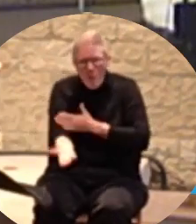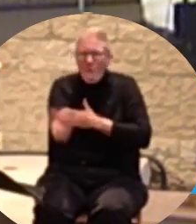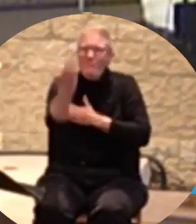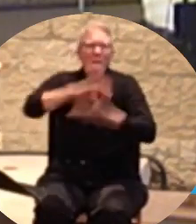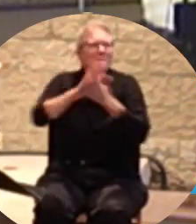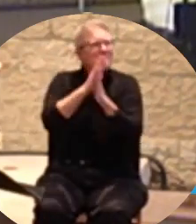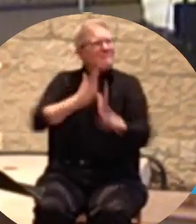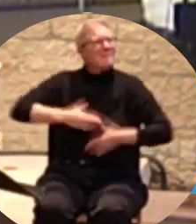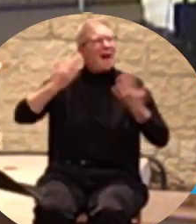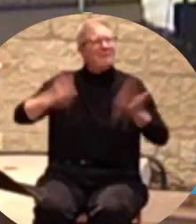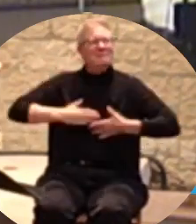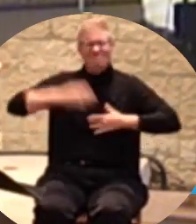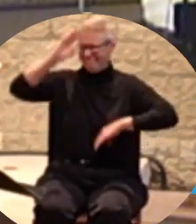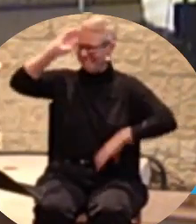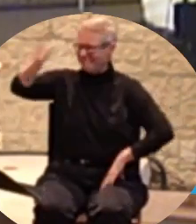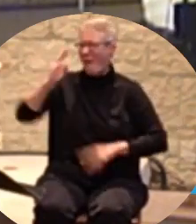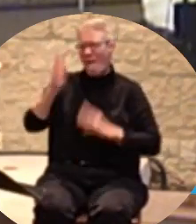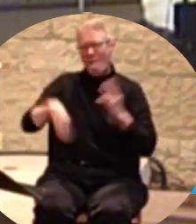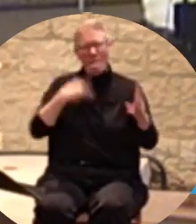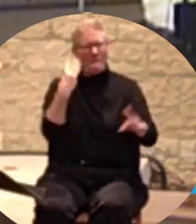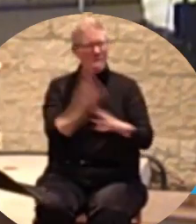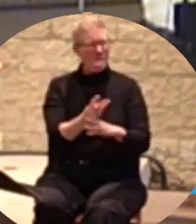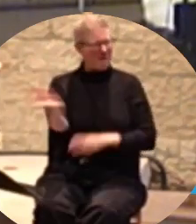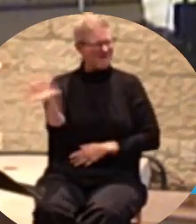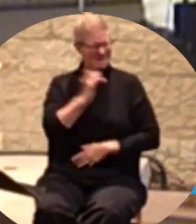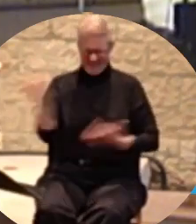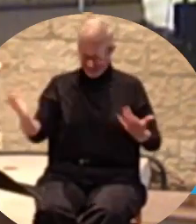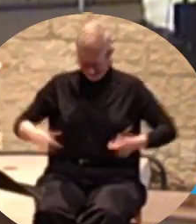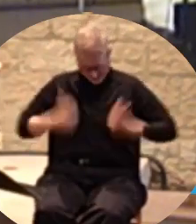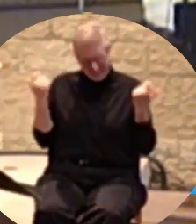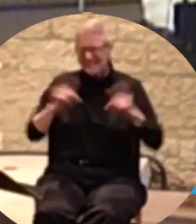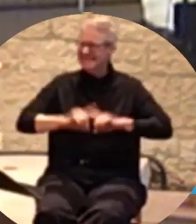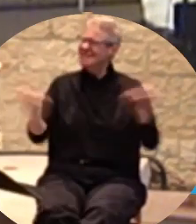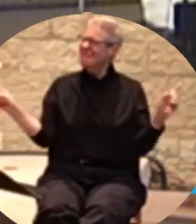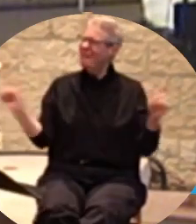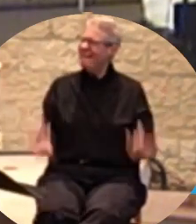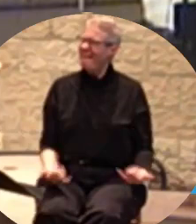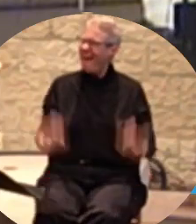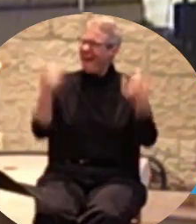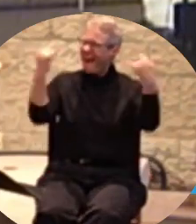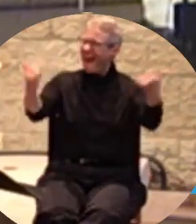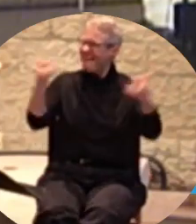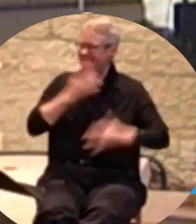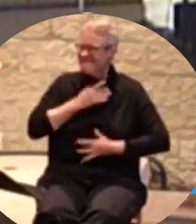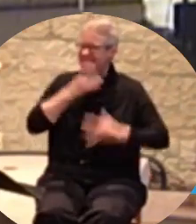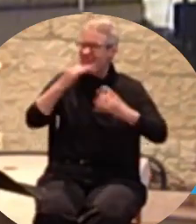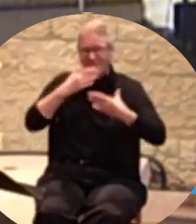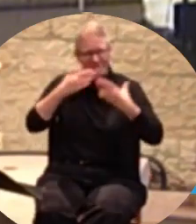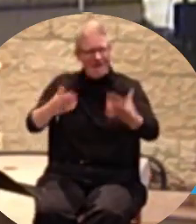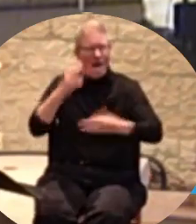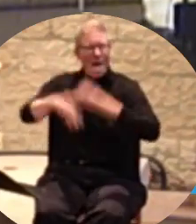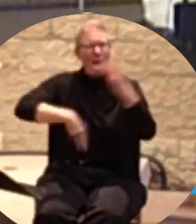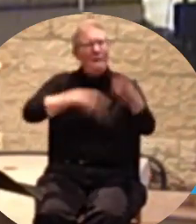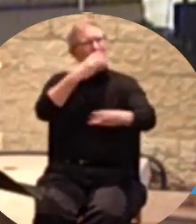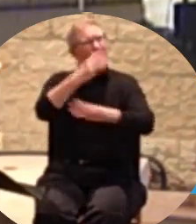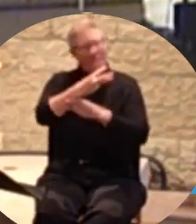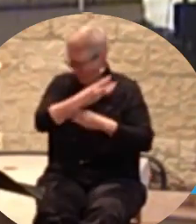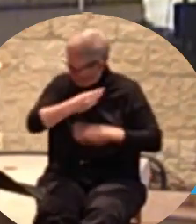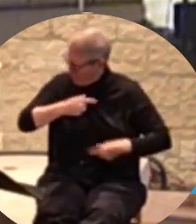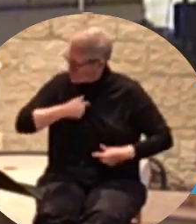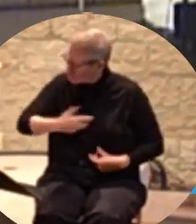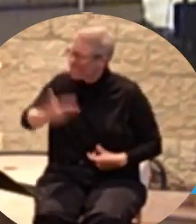Hey. Hello, world, it's like a different way of living now. And thank you, world, I always knew that we'd be